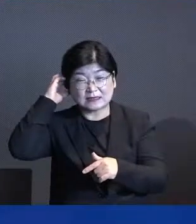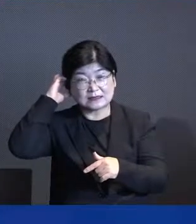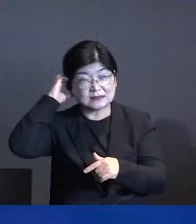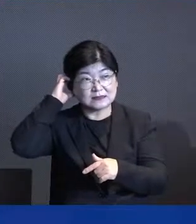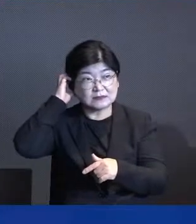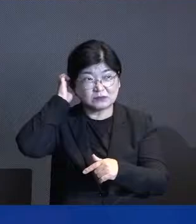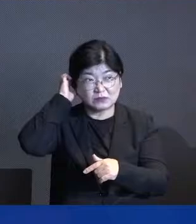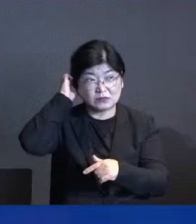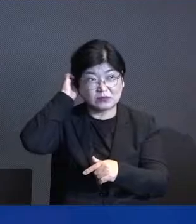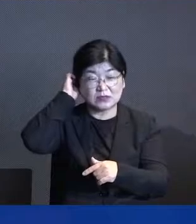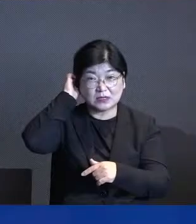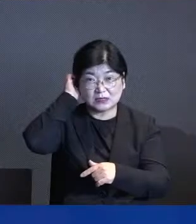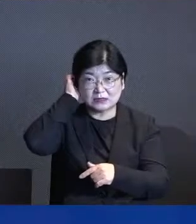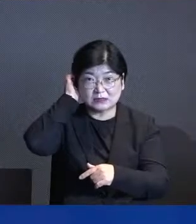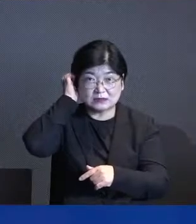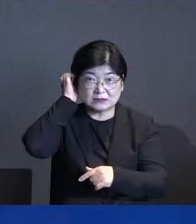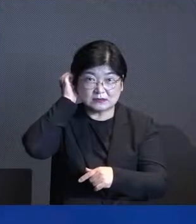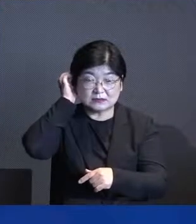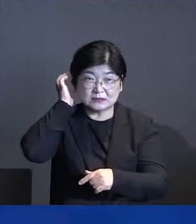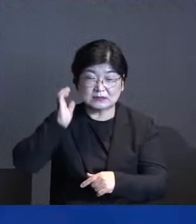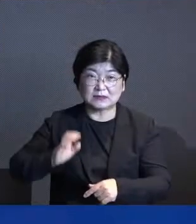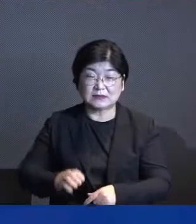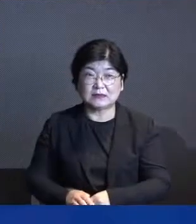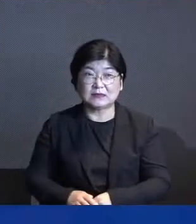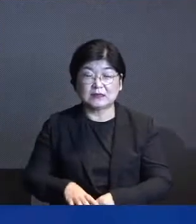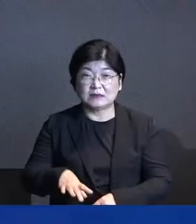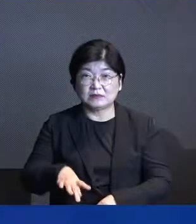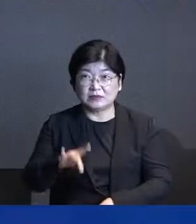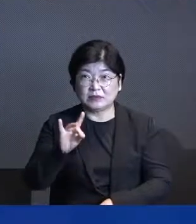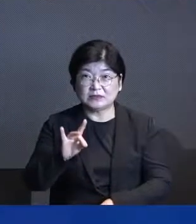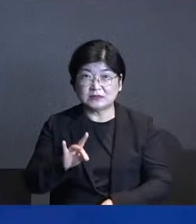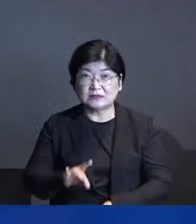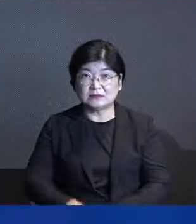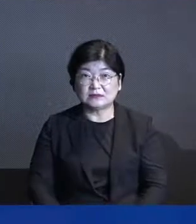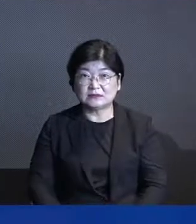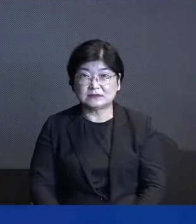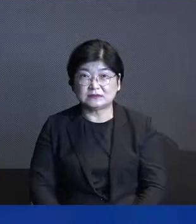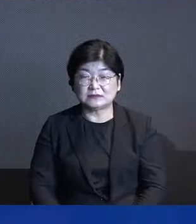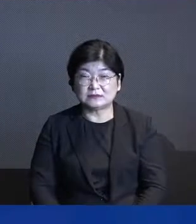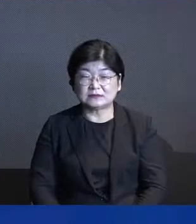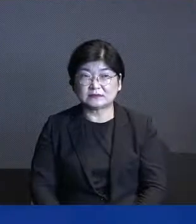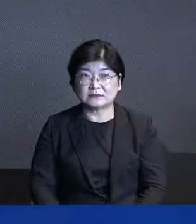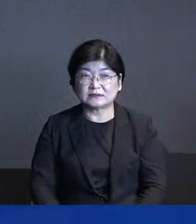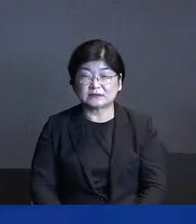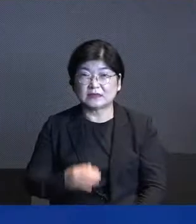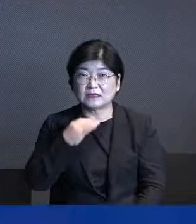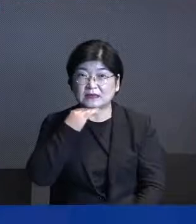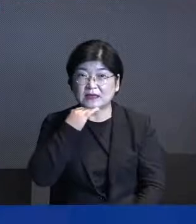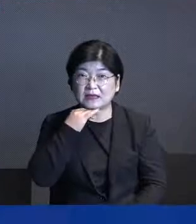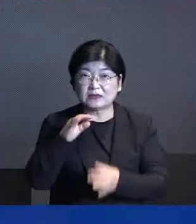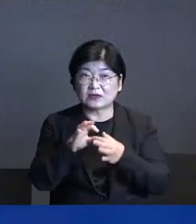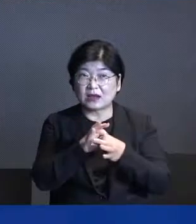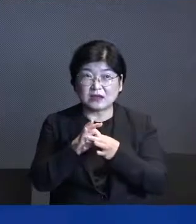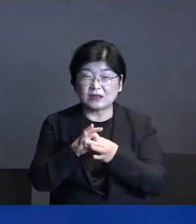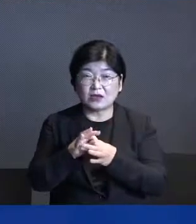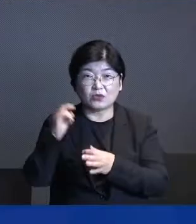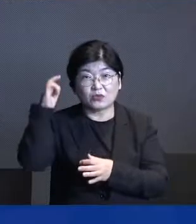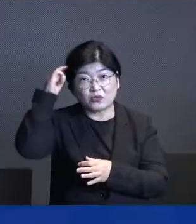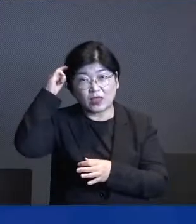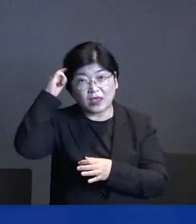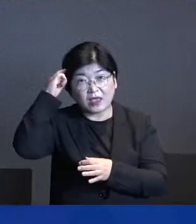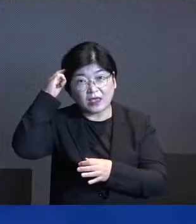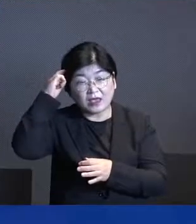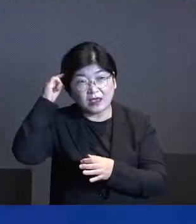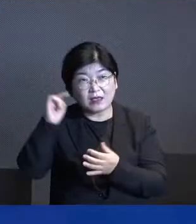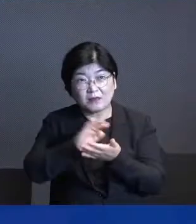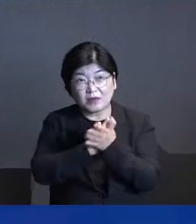I will first talk about brain development and maturation in children, adolescents, and young adults, and then move